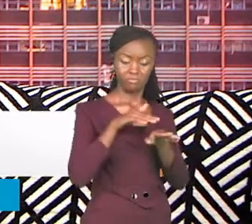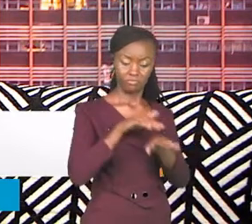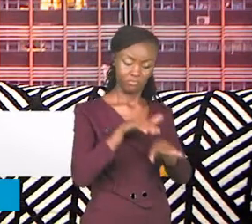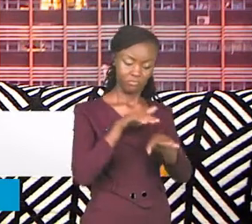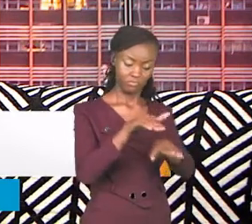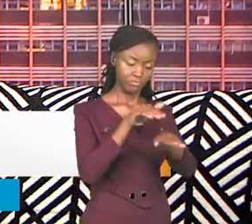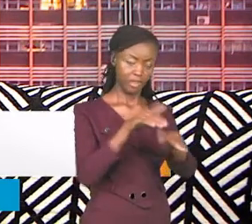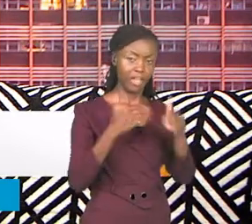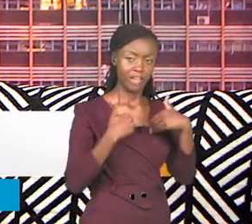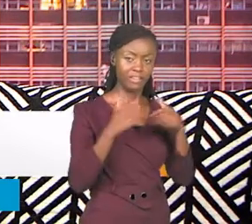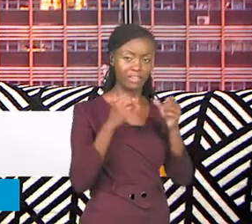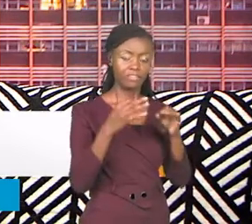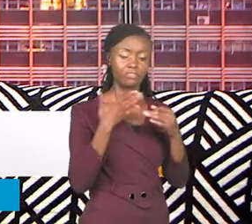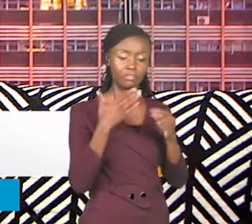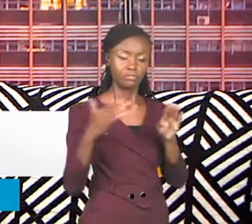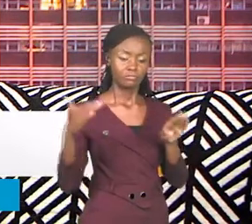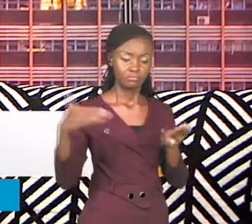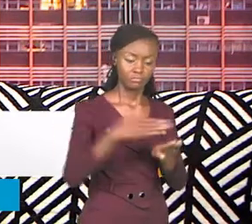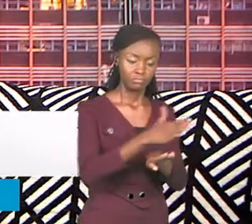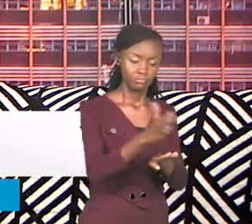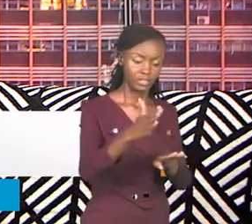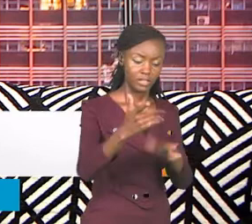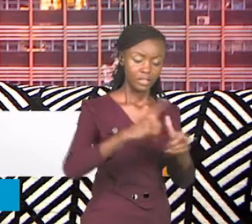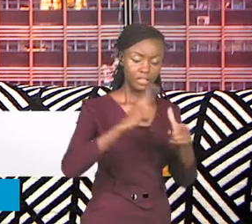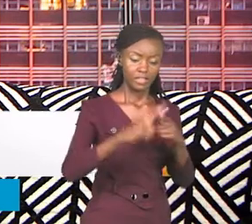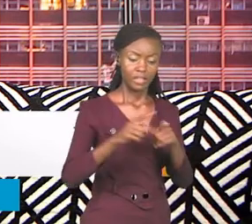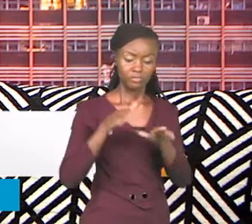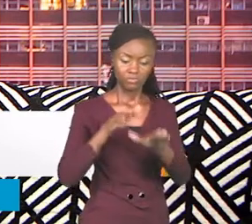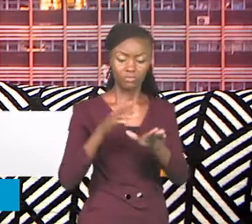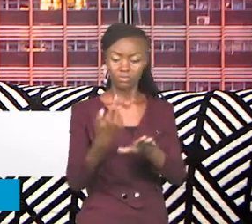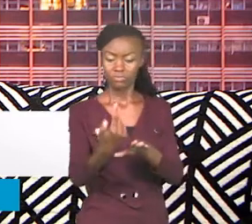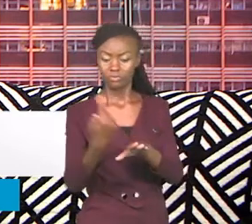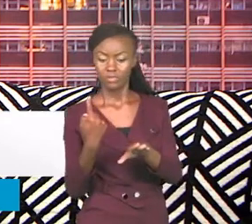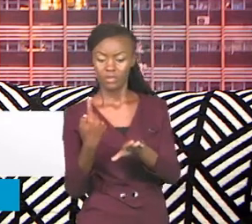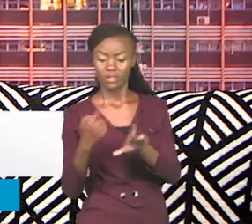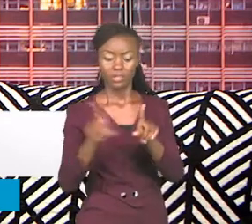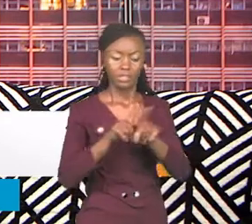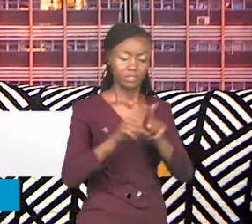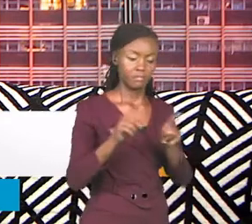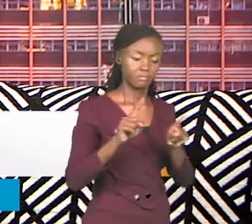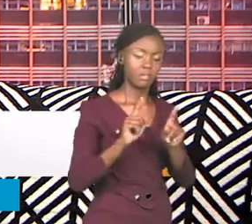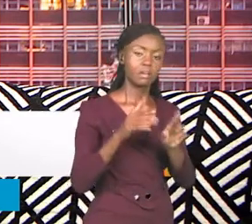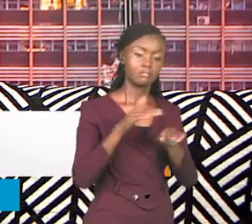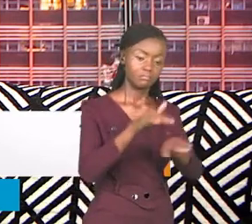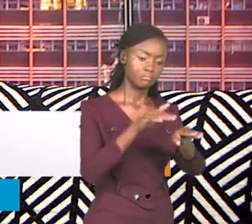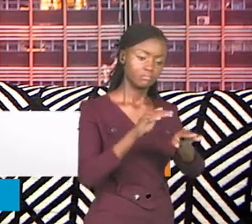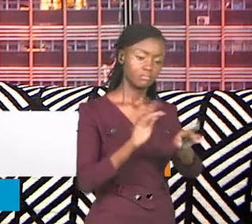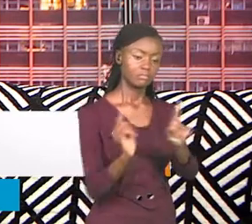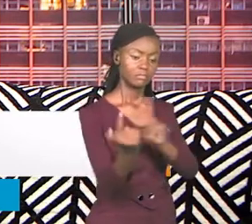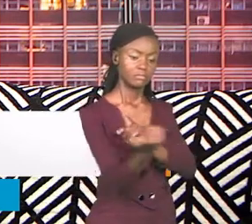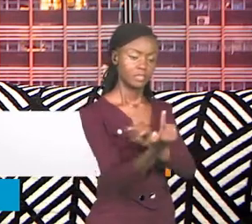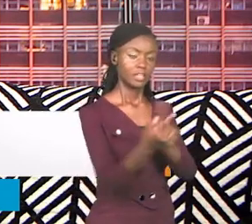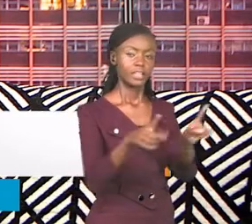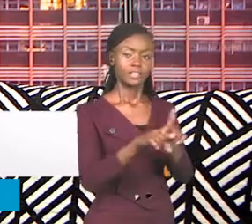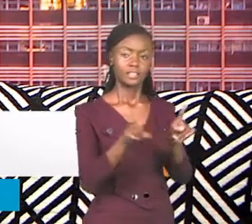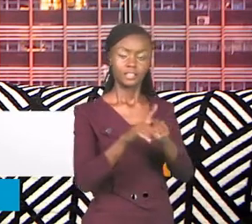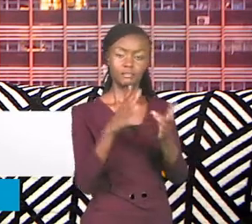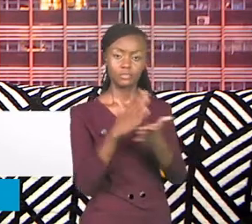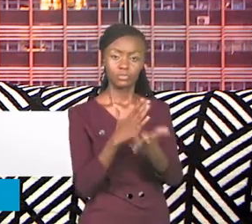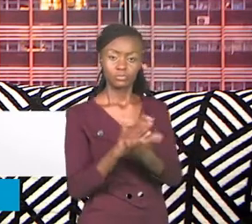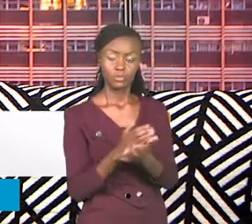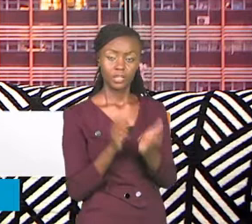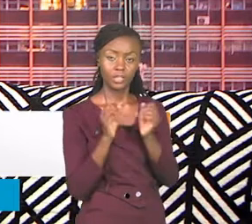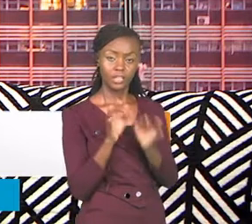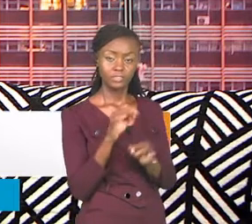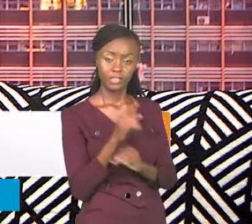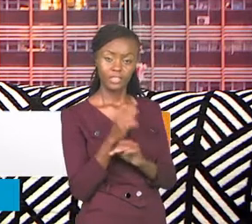collision because of you want to overtake, the other traffic is coming from the other side. Yeah. But now we are separating these two. Mm-hmm. Other than that, there